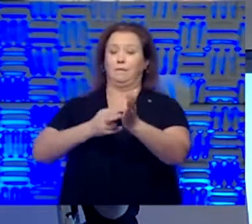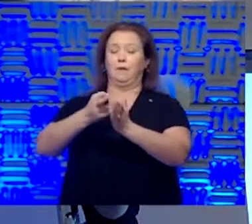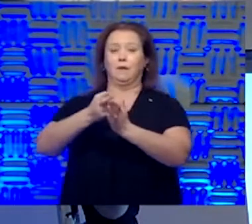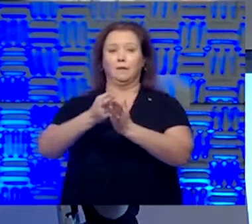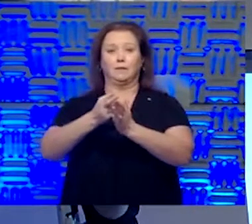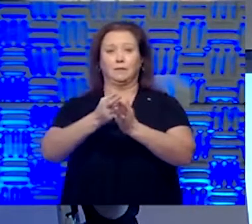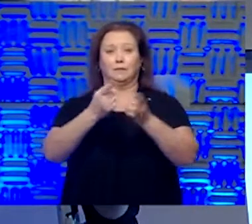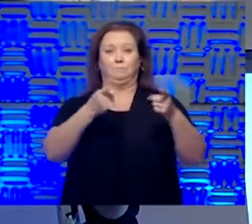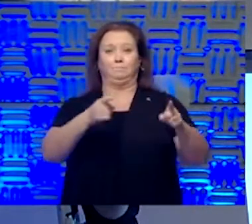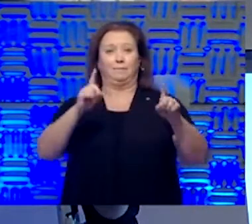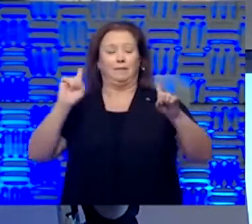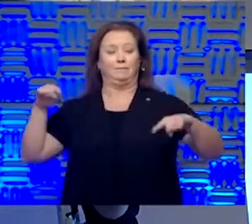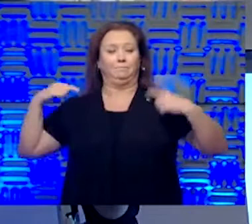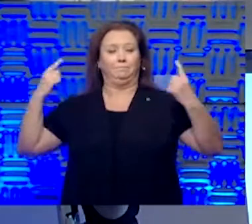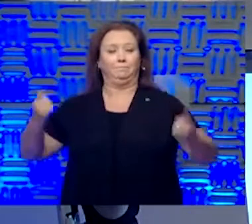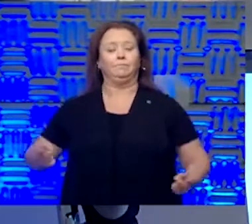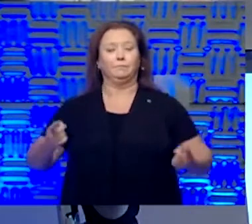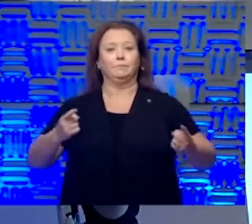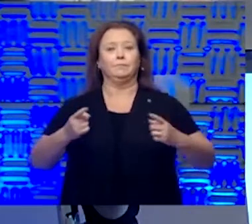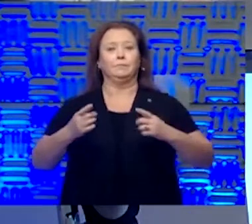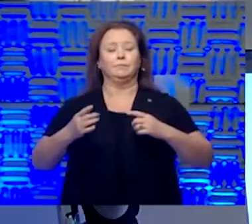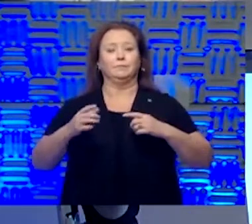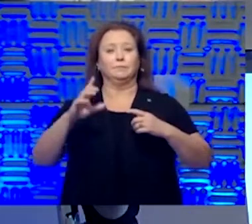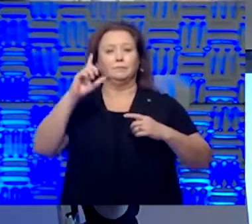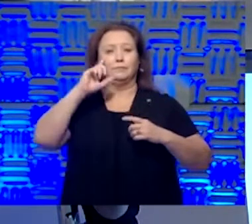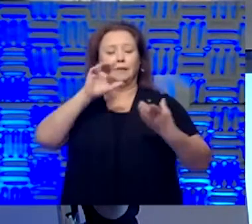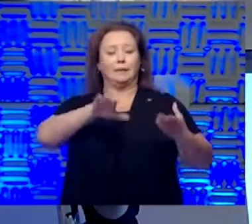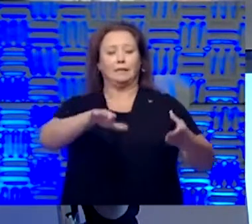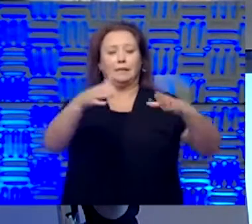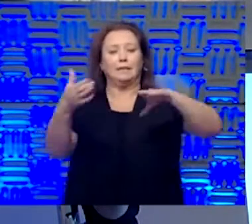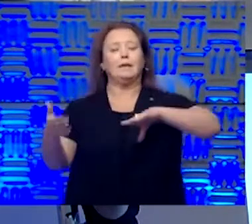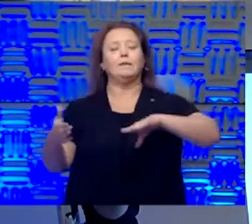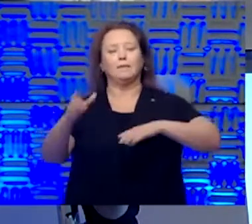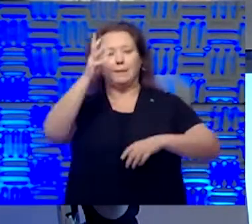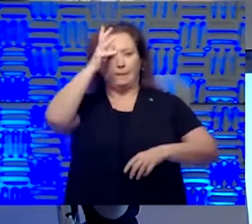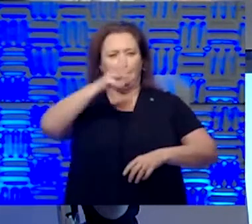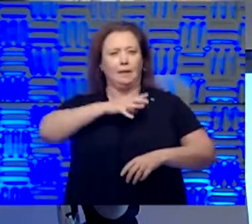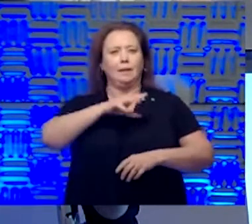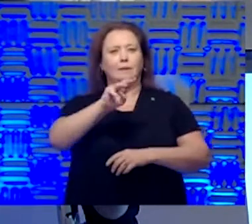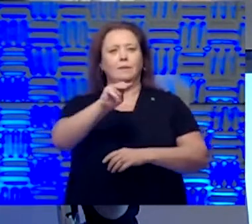events of the last few days in our country after the death of Minneapolis.